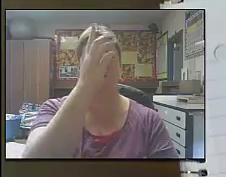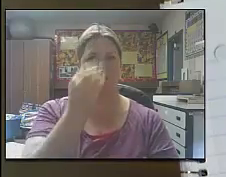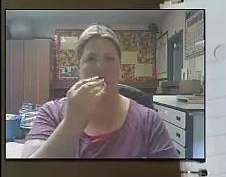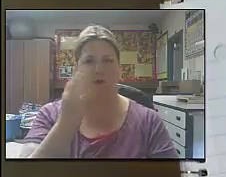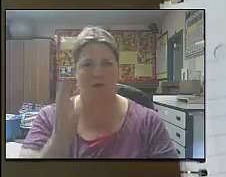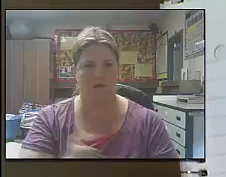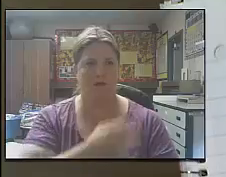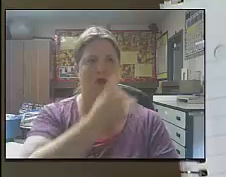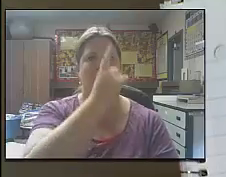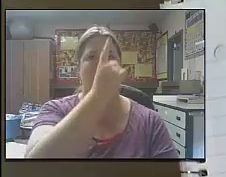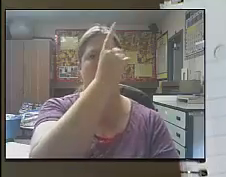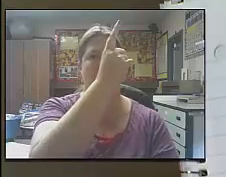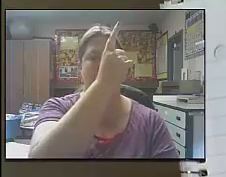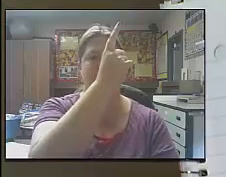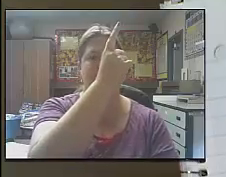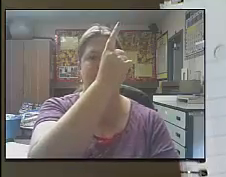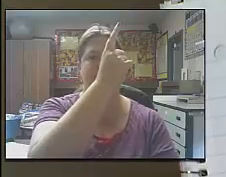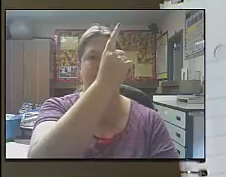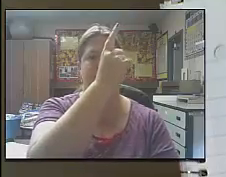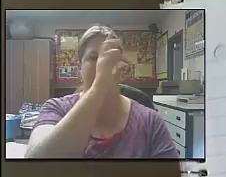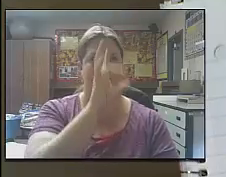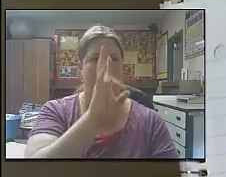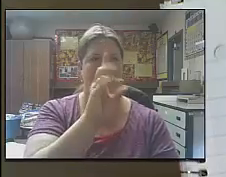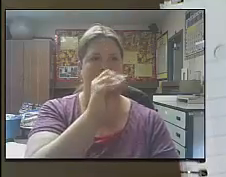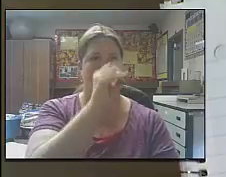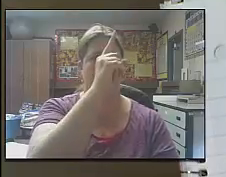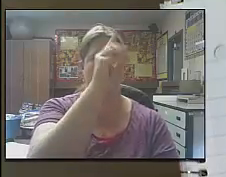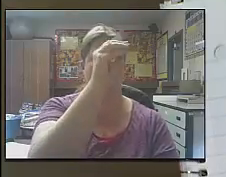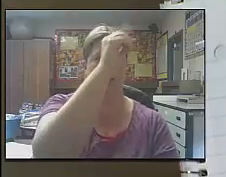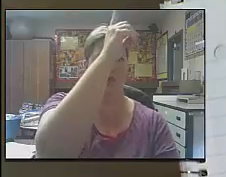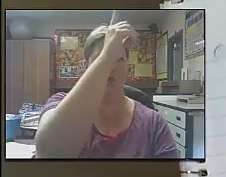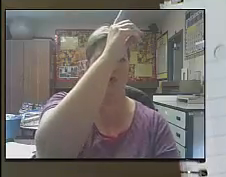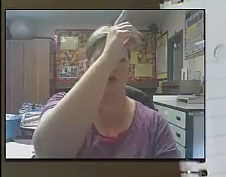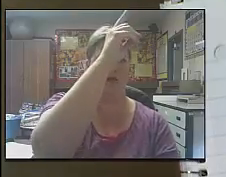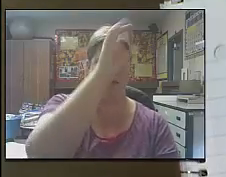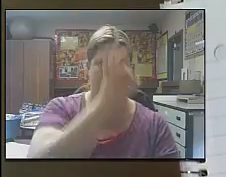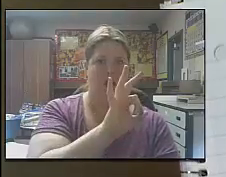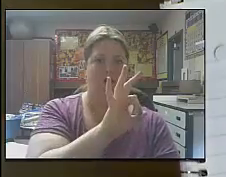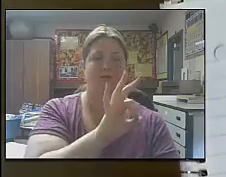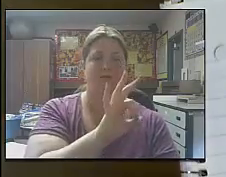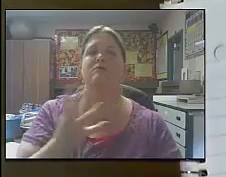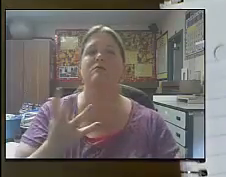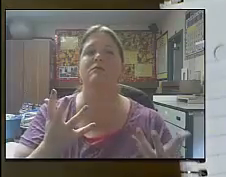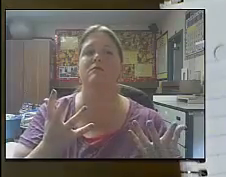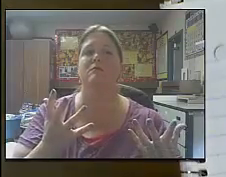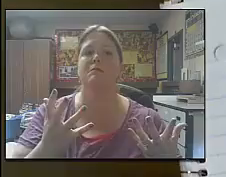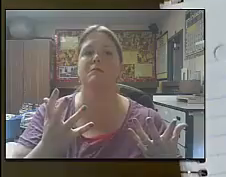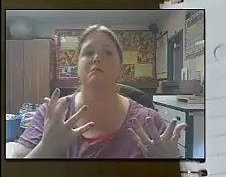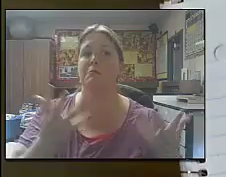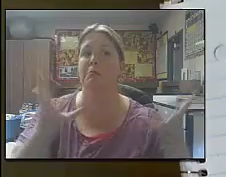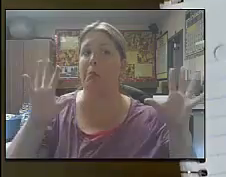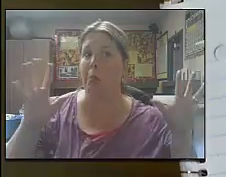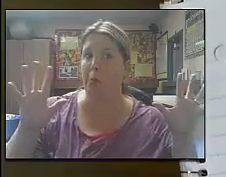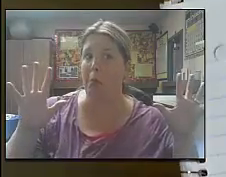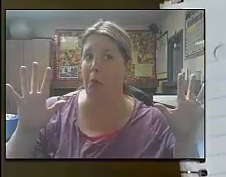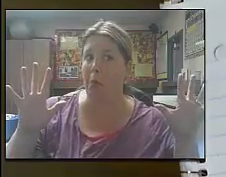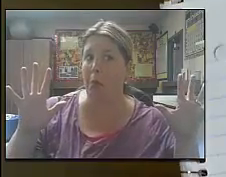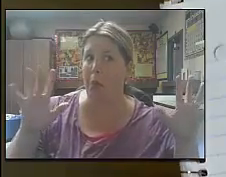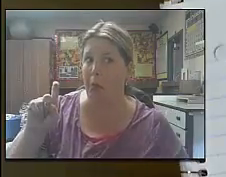your 1. 7 plus 1 is 8. Plus 1 more is 9. All done?